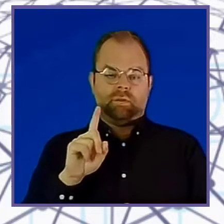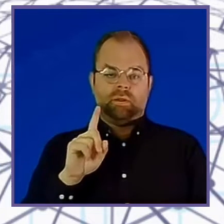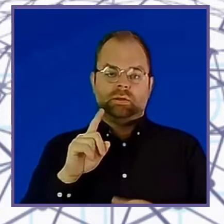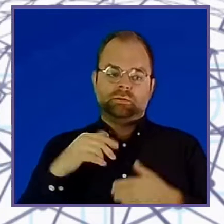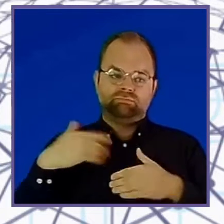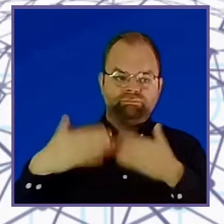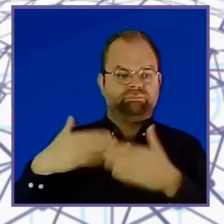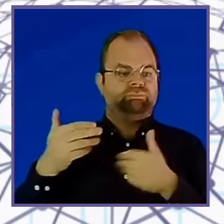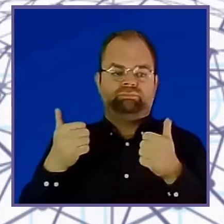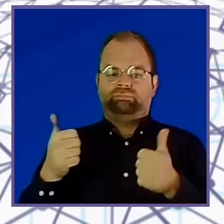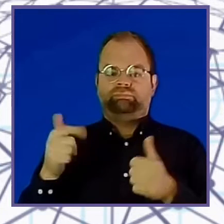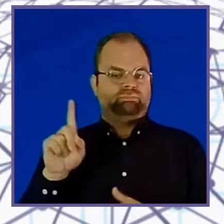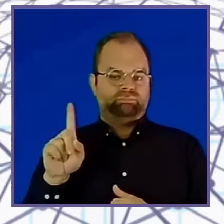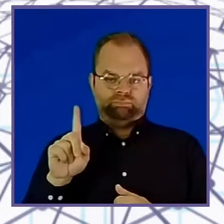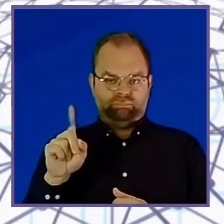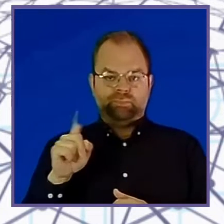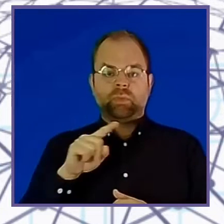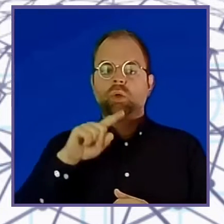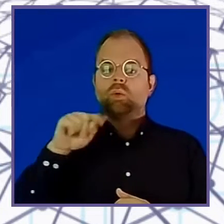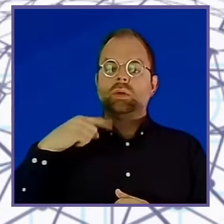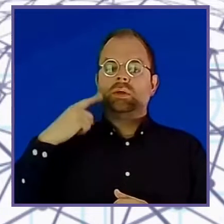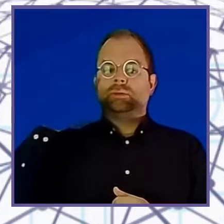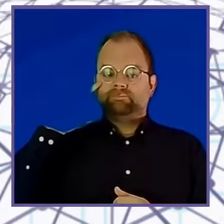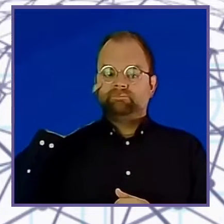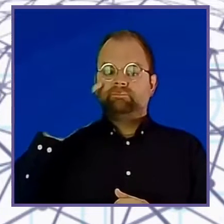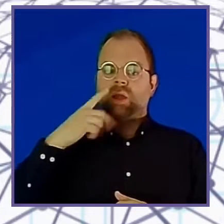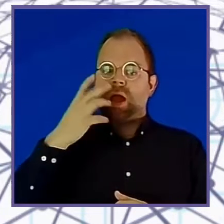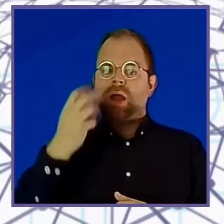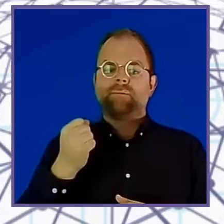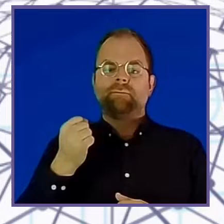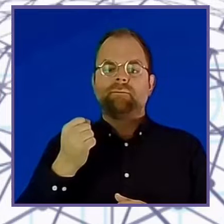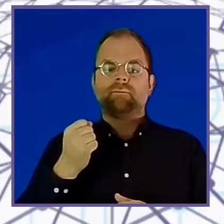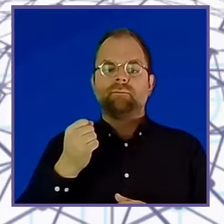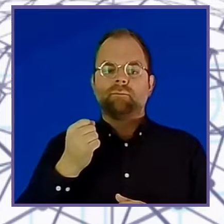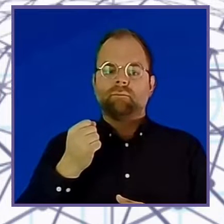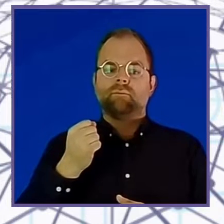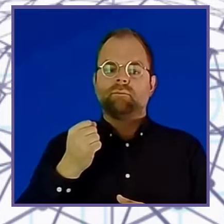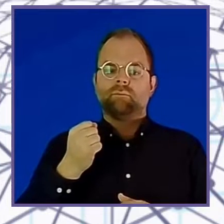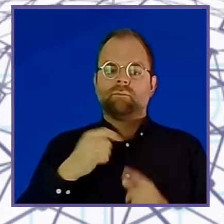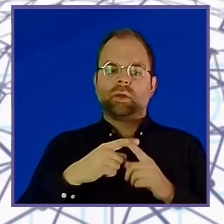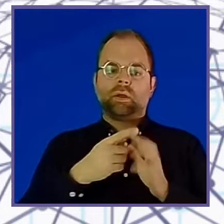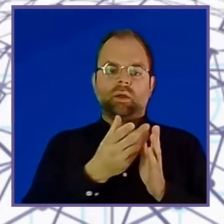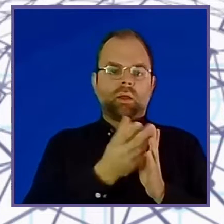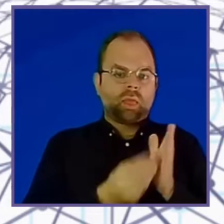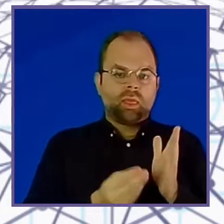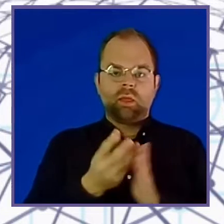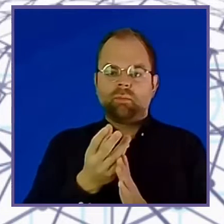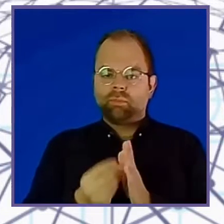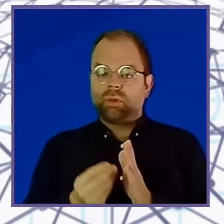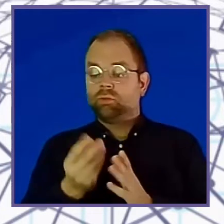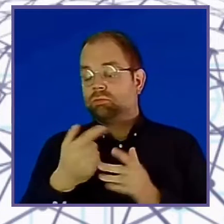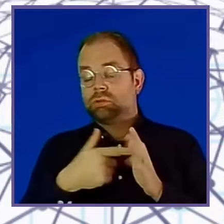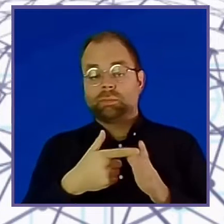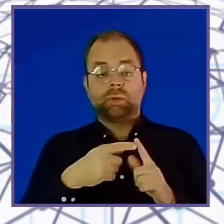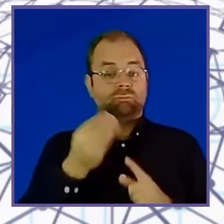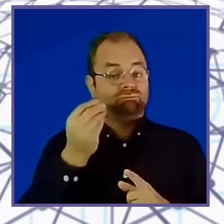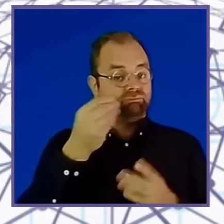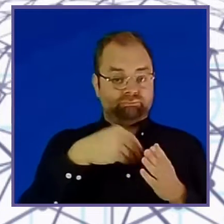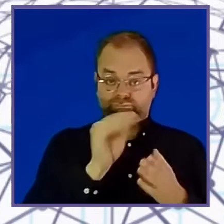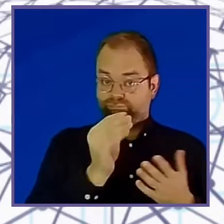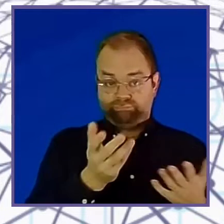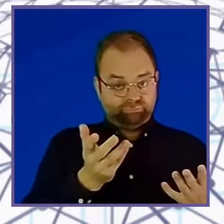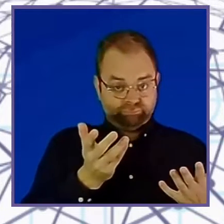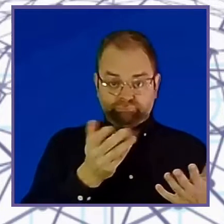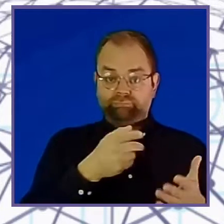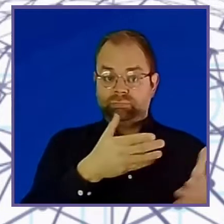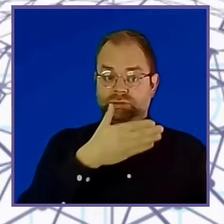a device that works great for the user, but you have to convince whoever is buying it, whether it's an NGO, whether it's